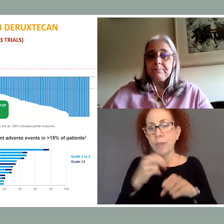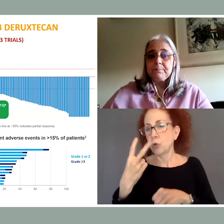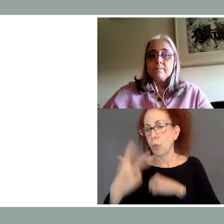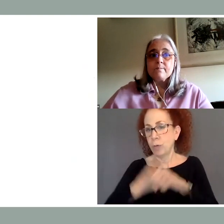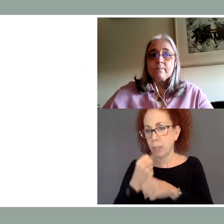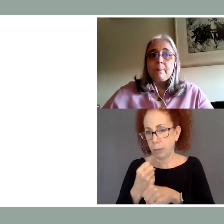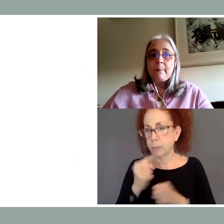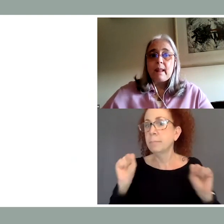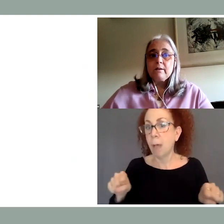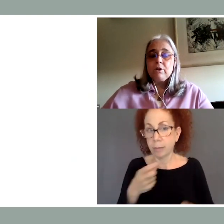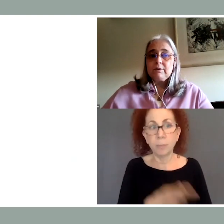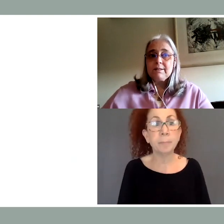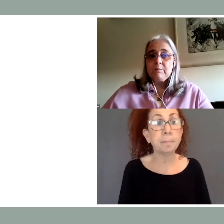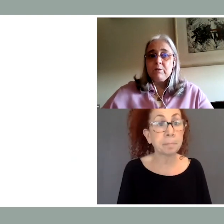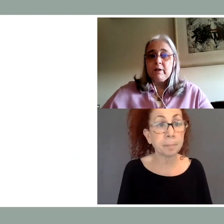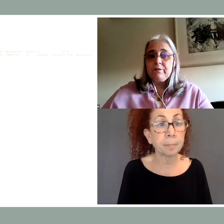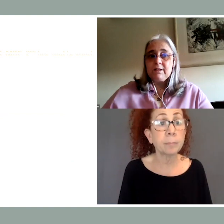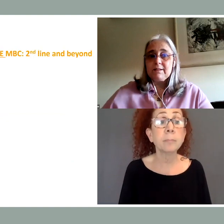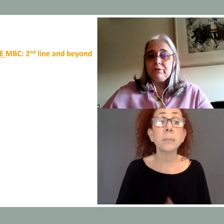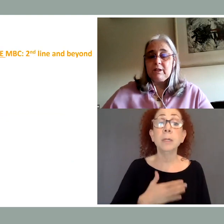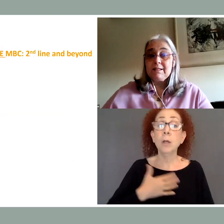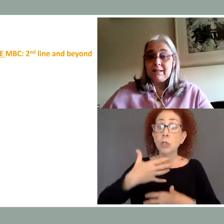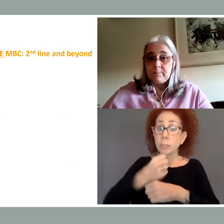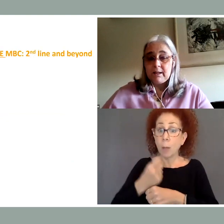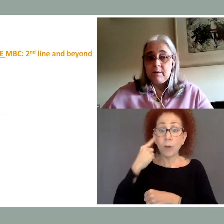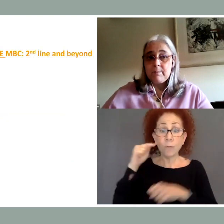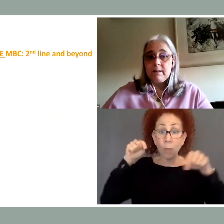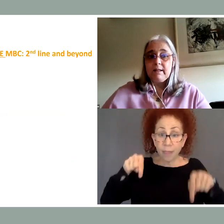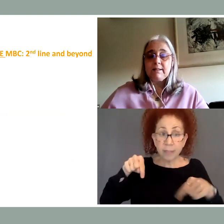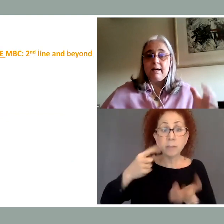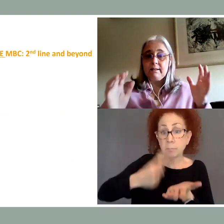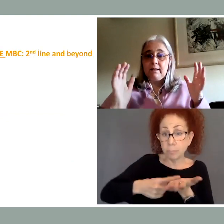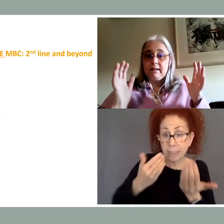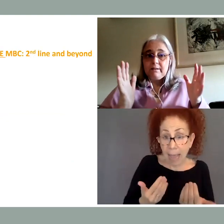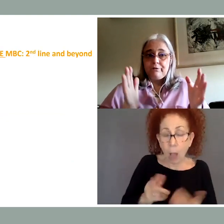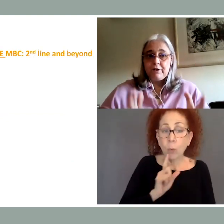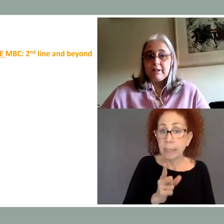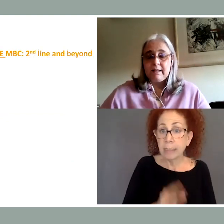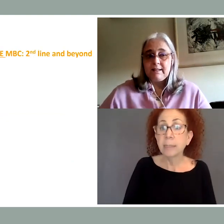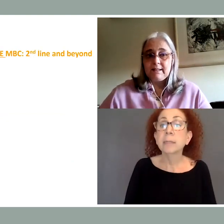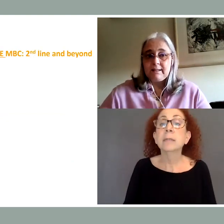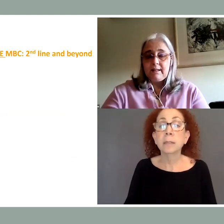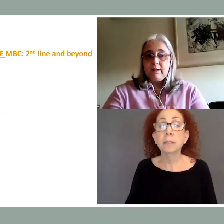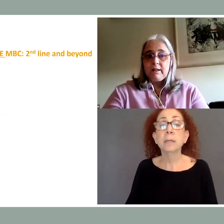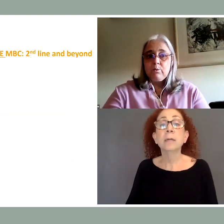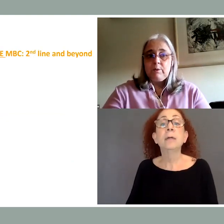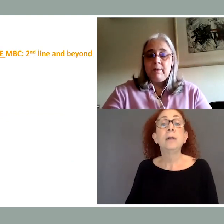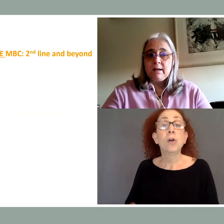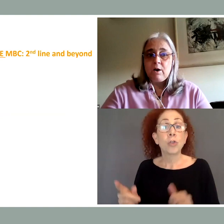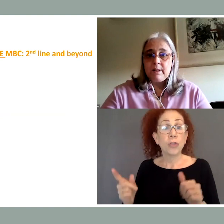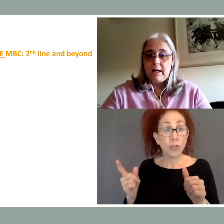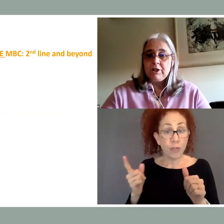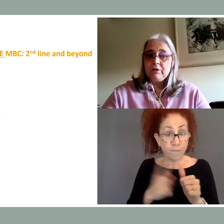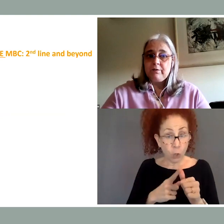years. So the summary for this subtype is that the first line setting would